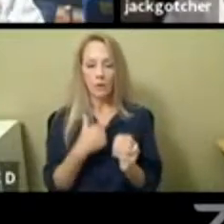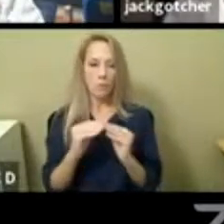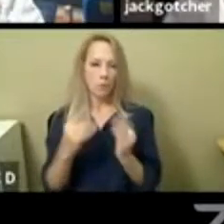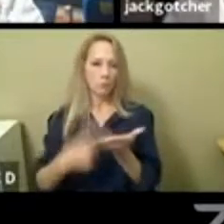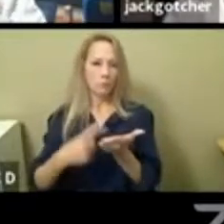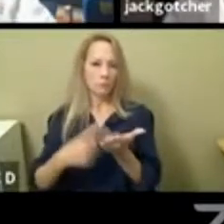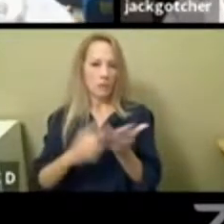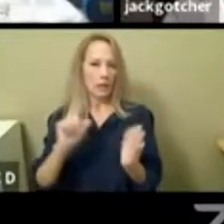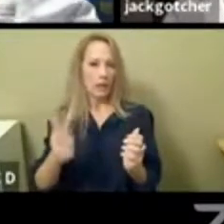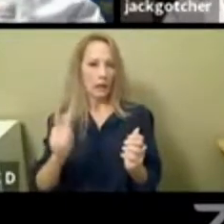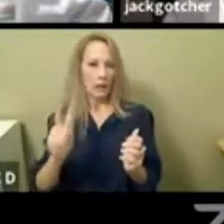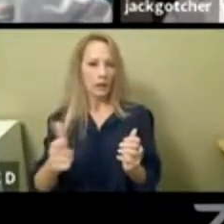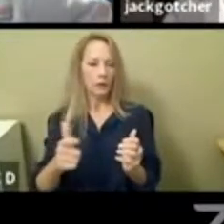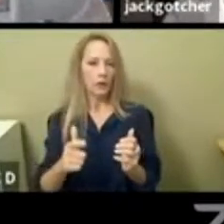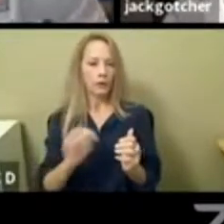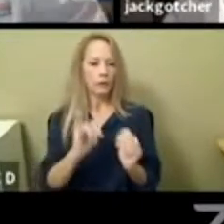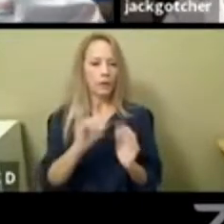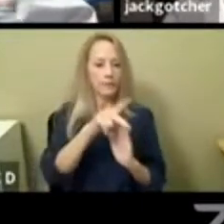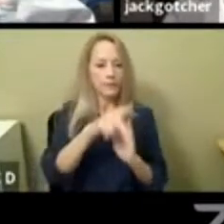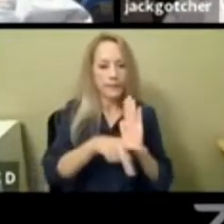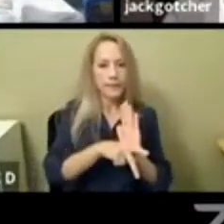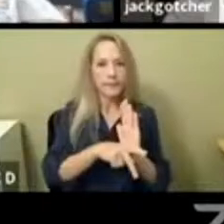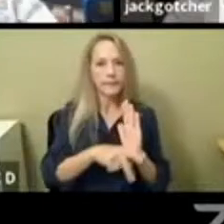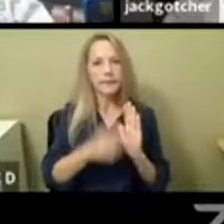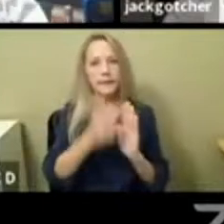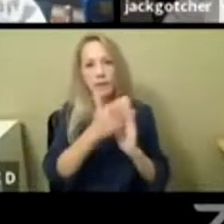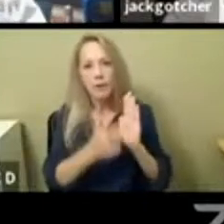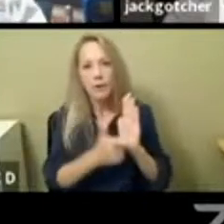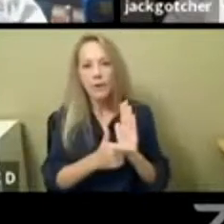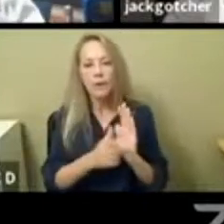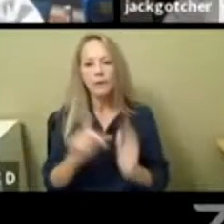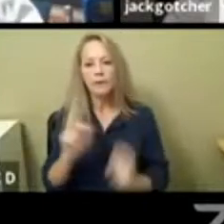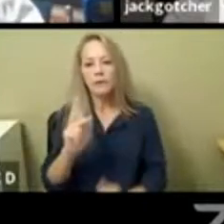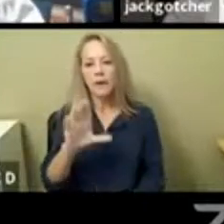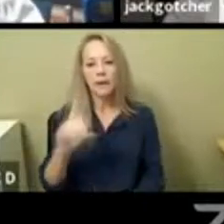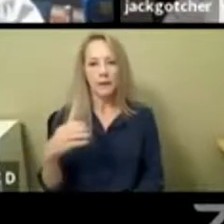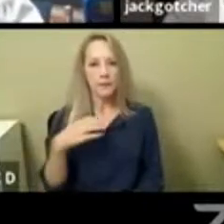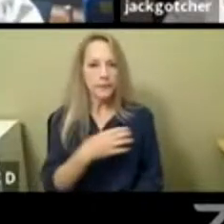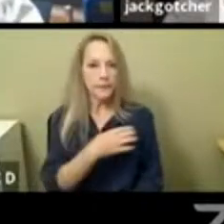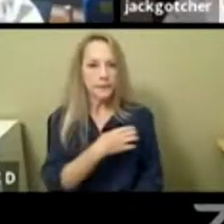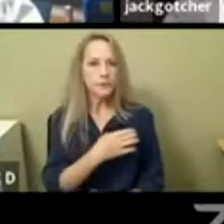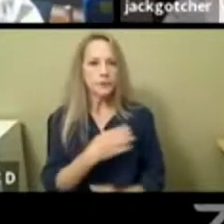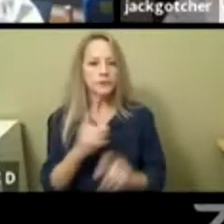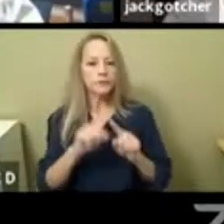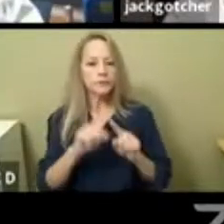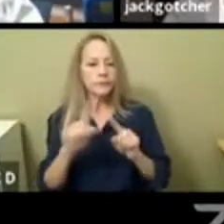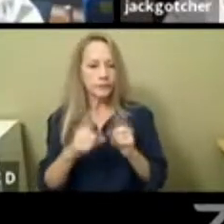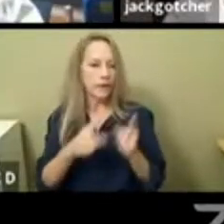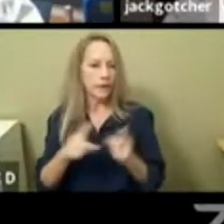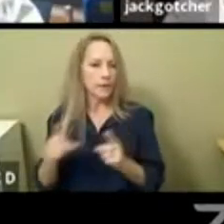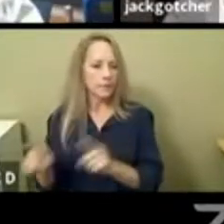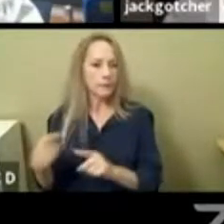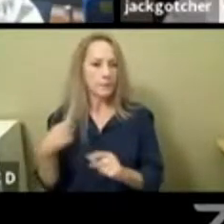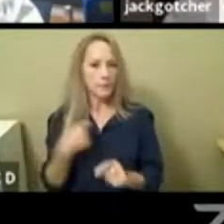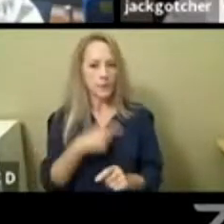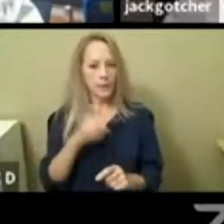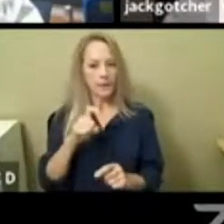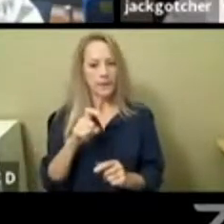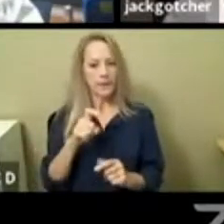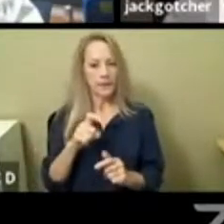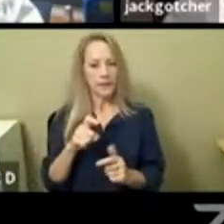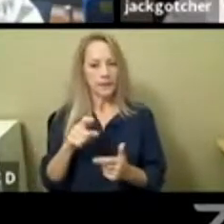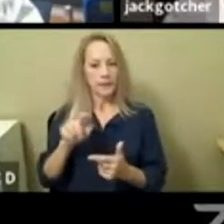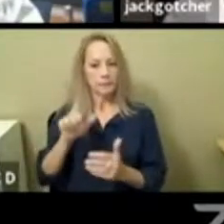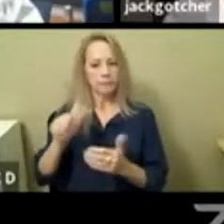the policy and legal aspects, Knox County Commission, other things going on, that we need to interact